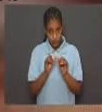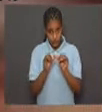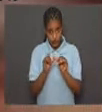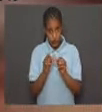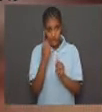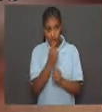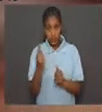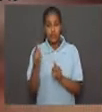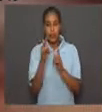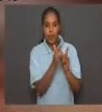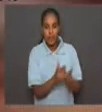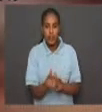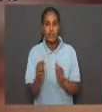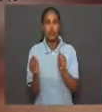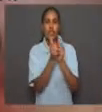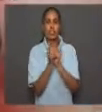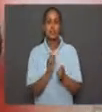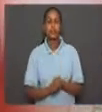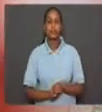each method together.